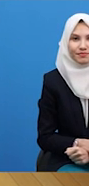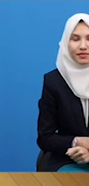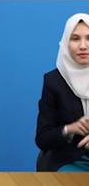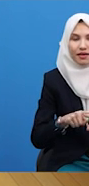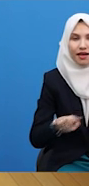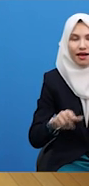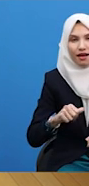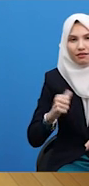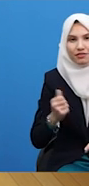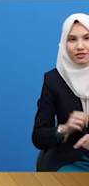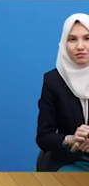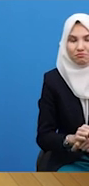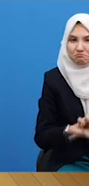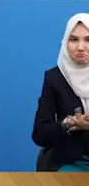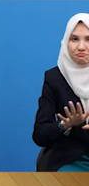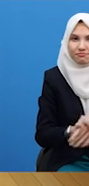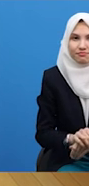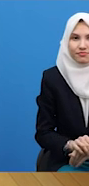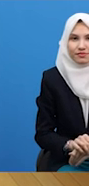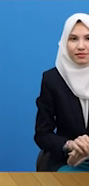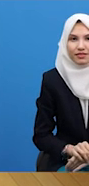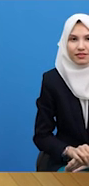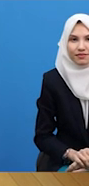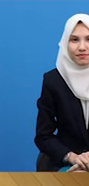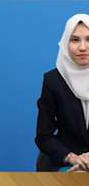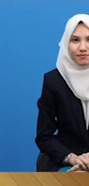others, not so much.